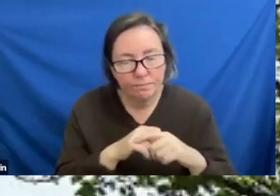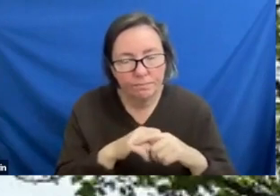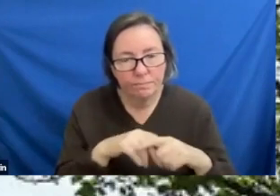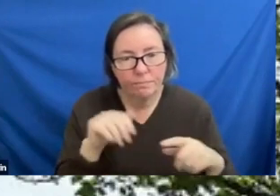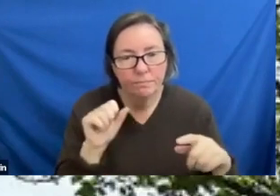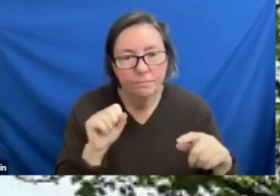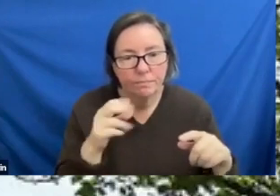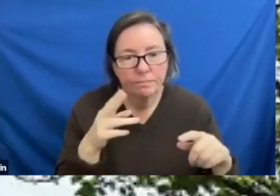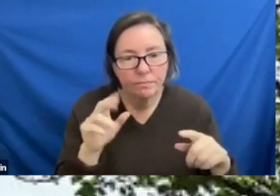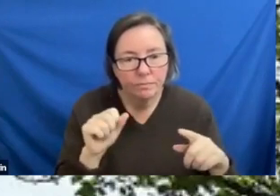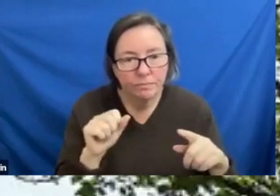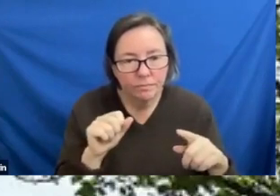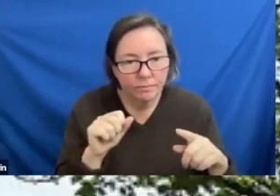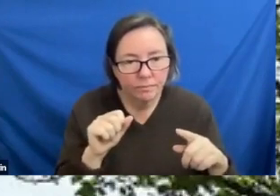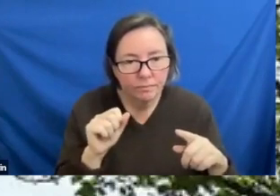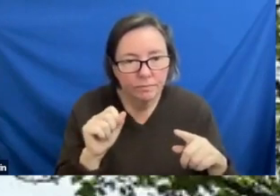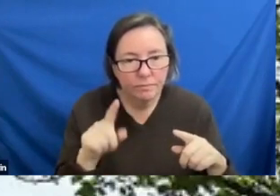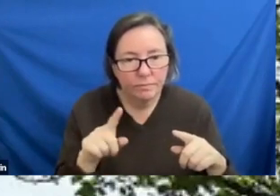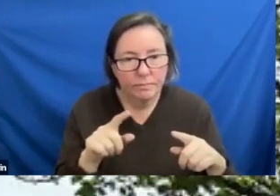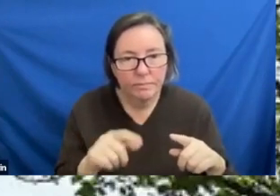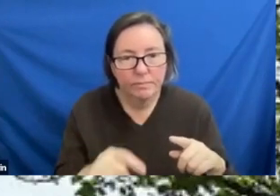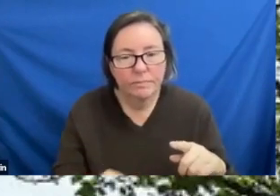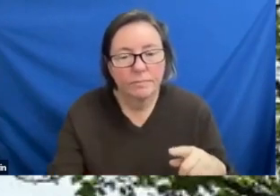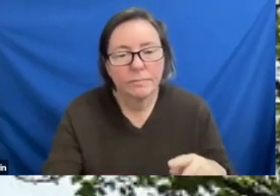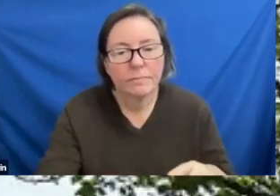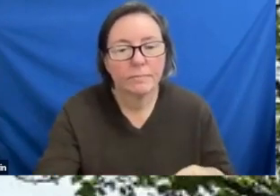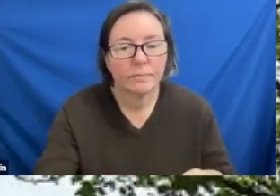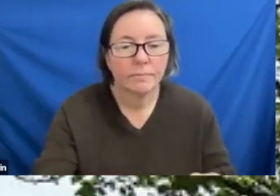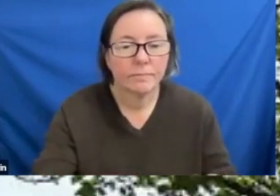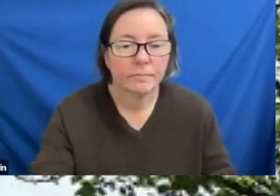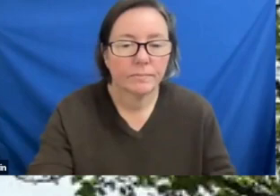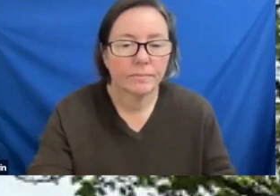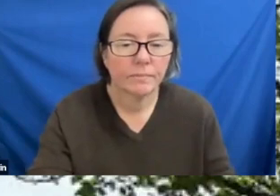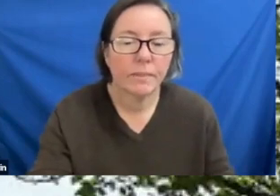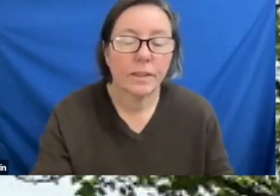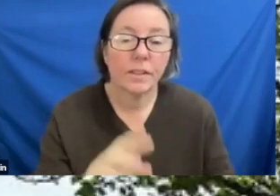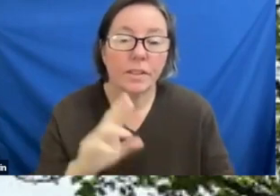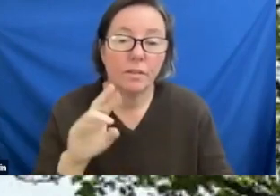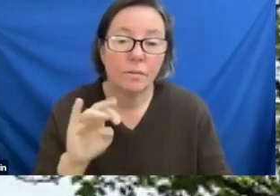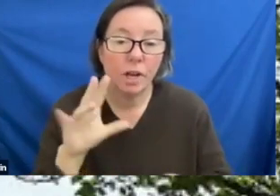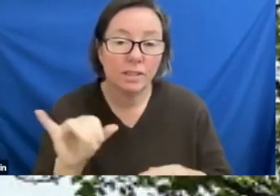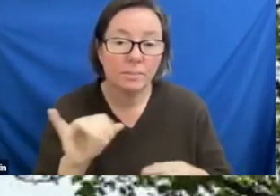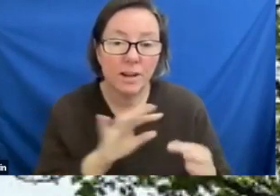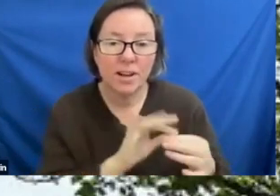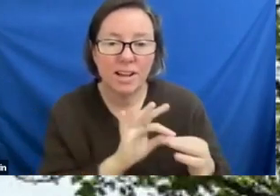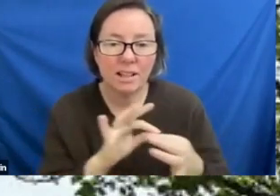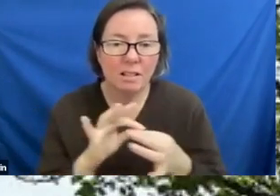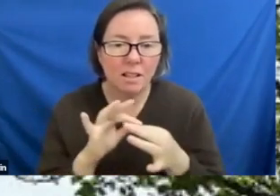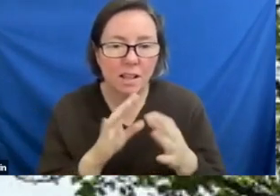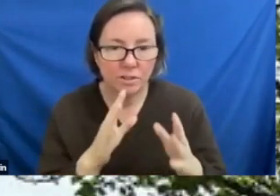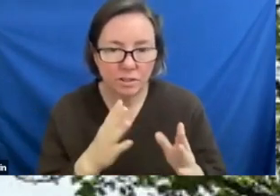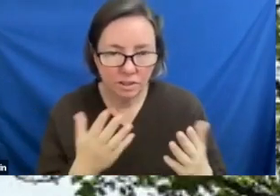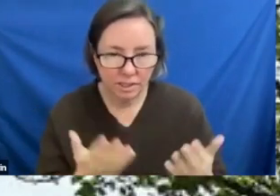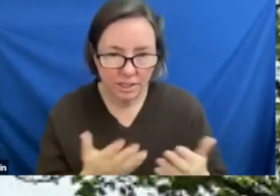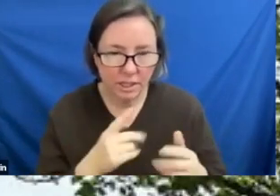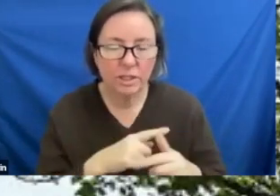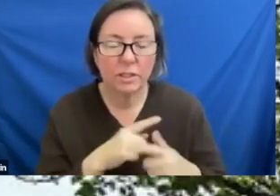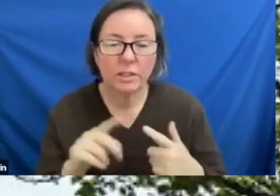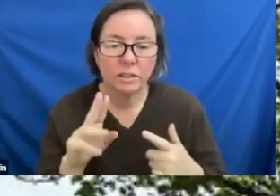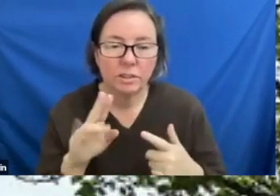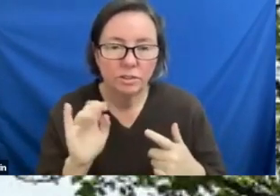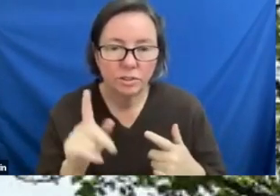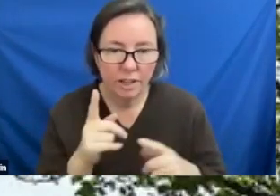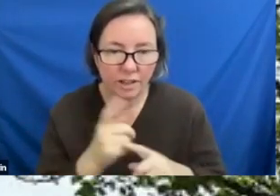Asha Janey from the city's Roxbury liaison is here, so thank you for joining, as well as Rochelle from